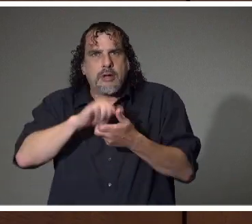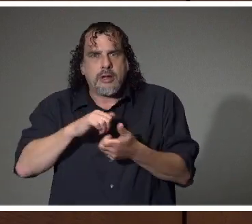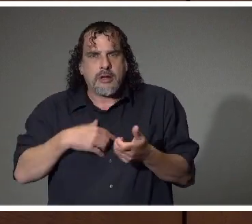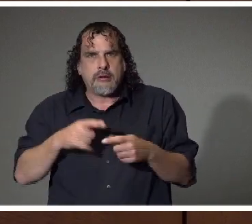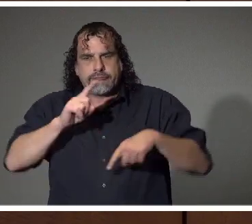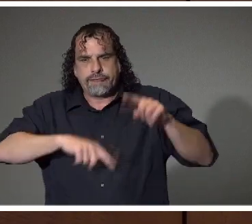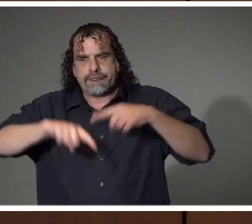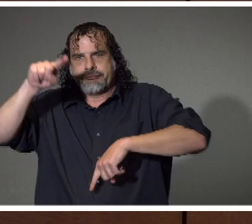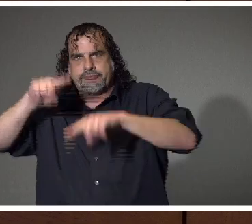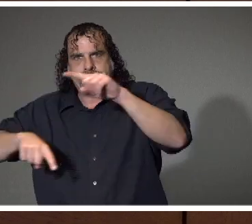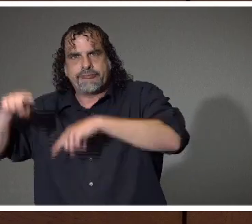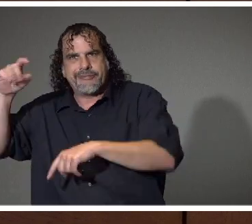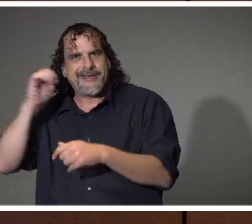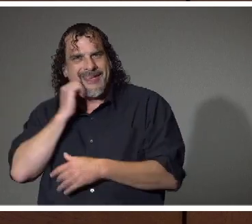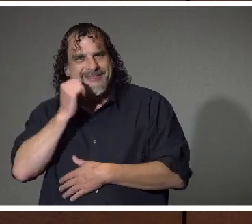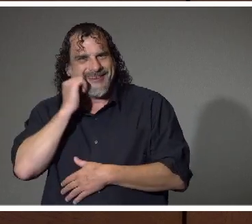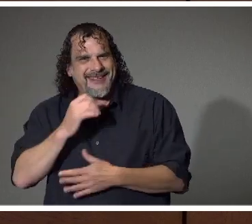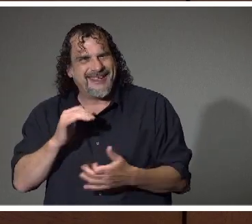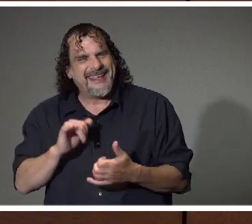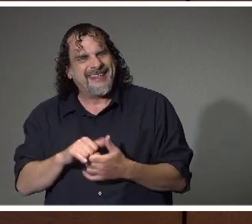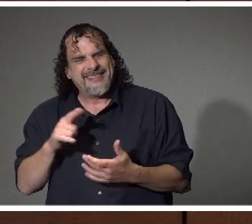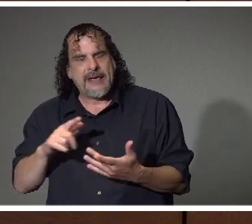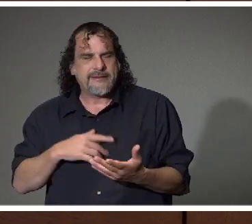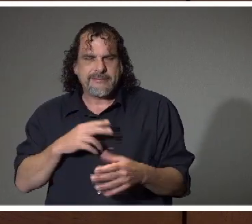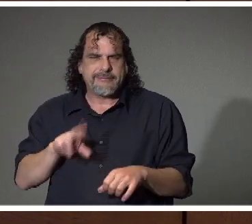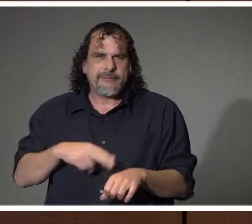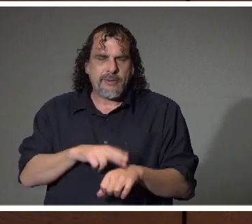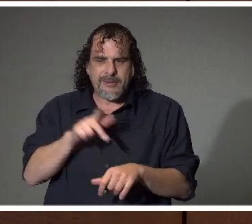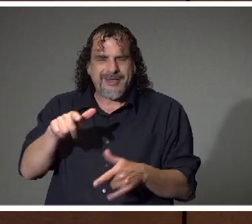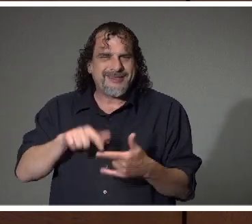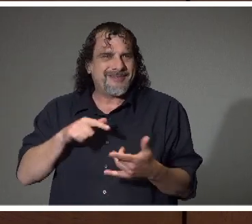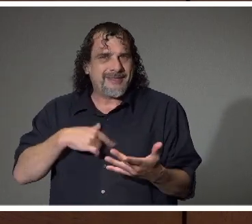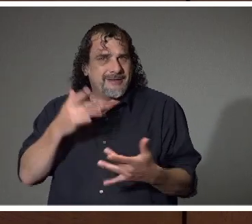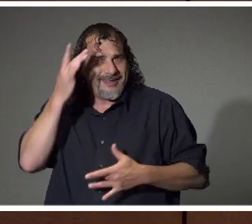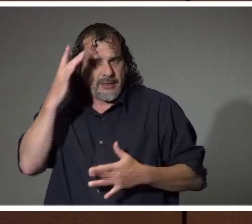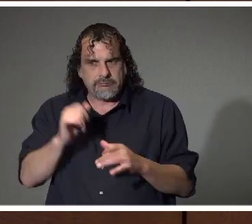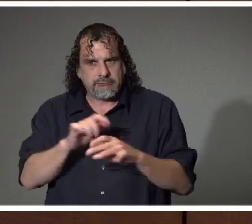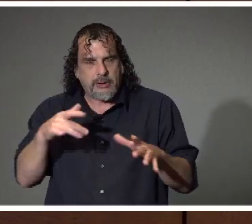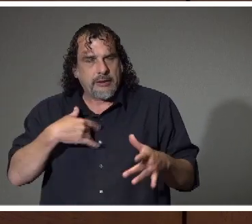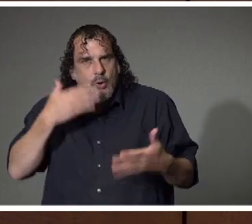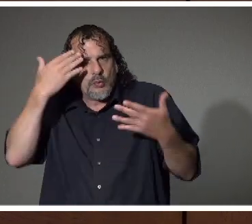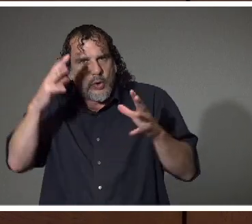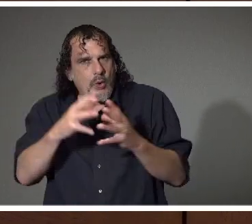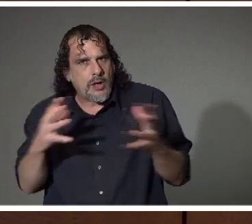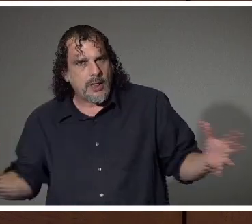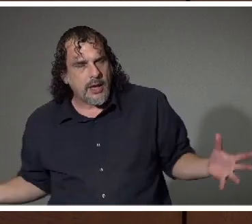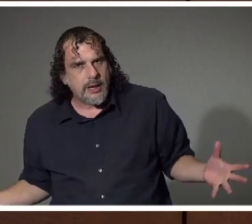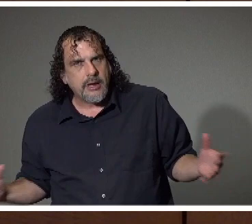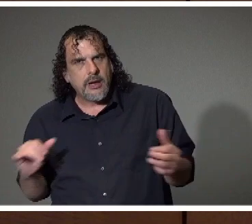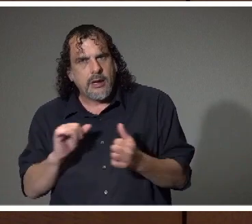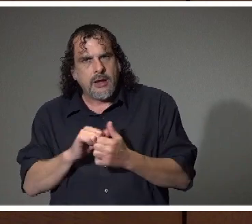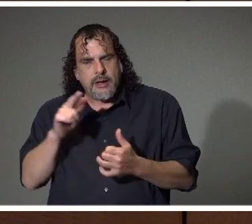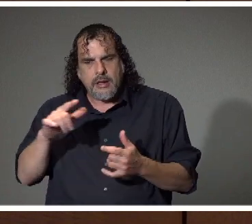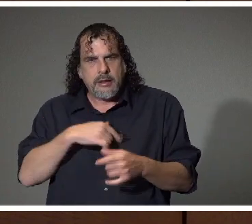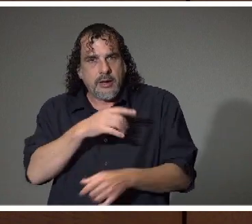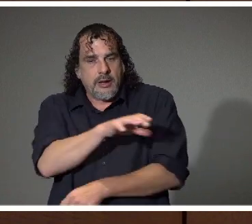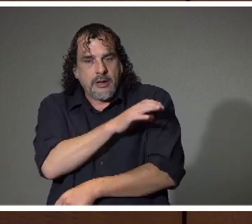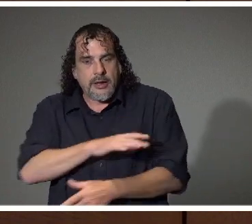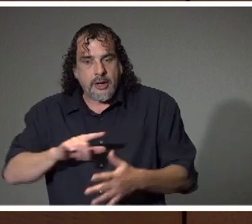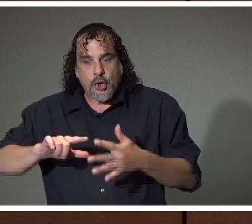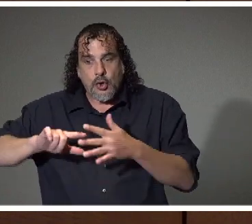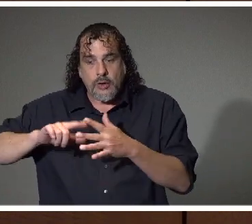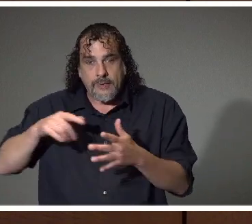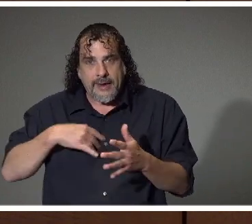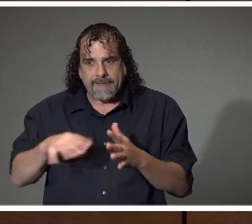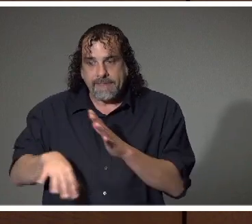just sort of the nature of the beast. I would look at on our website the graph of cases by date of clinical onset, and I think that does give